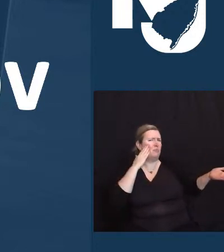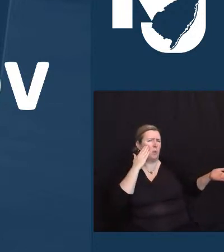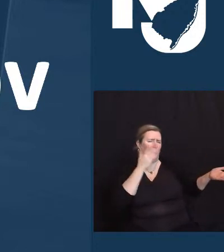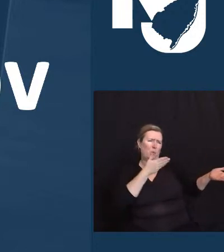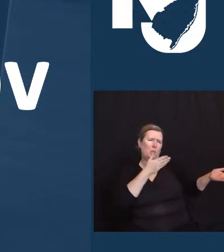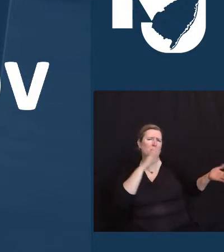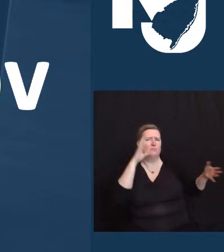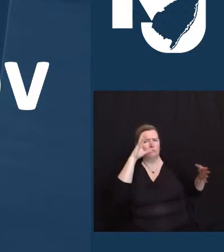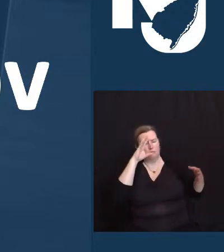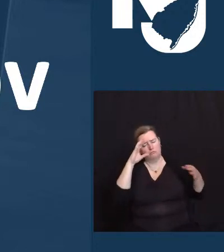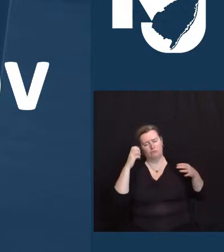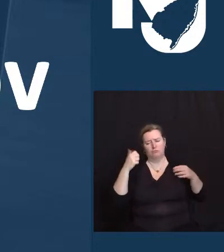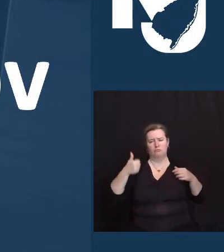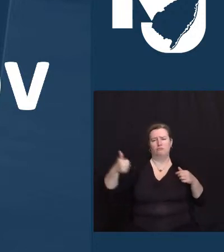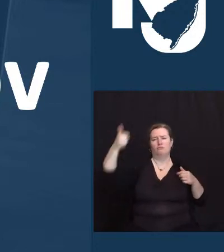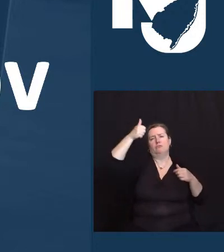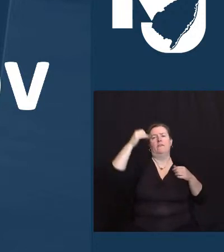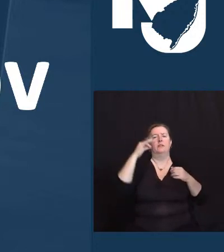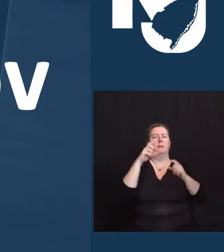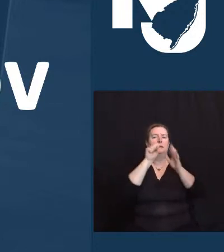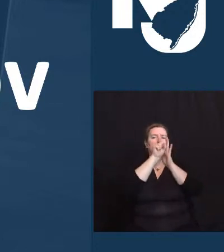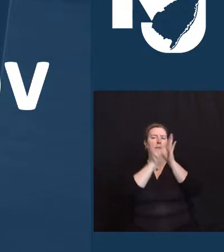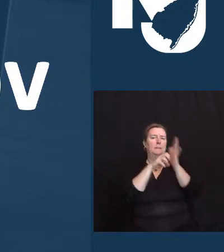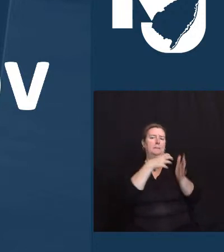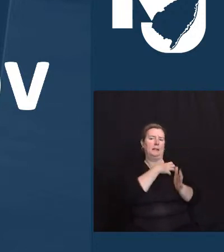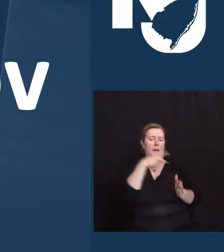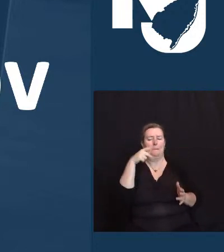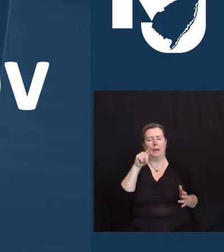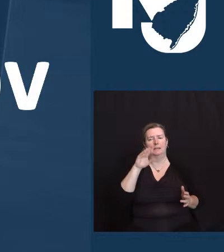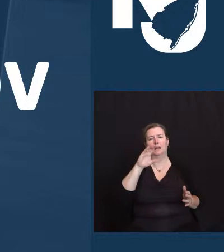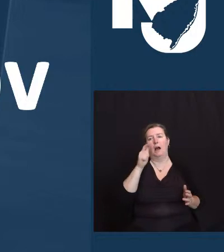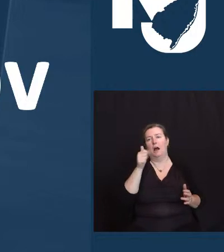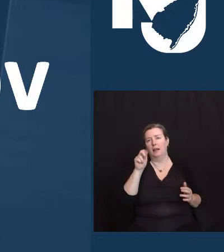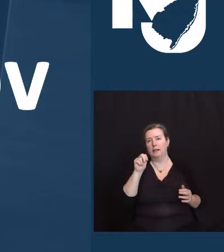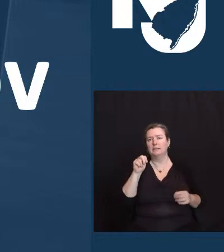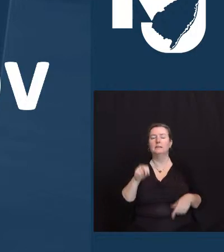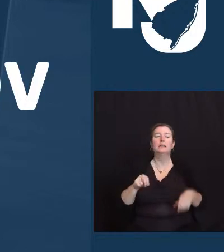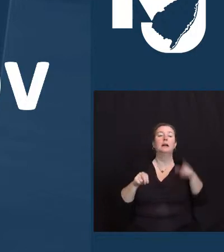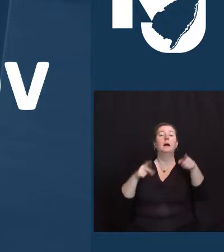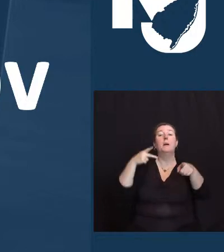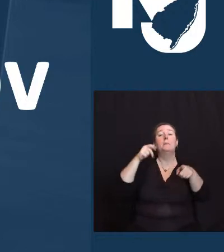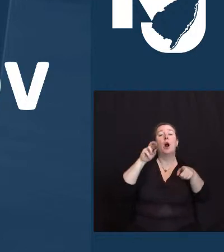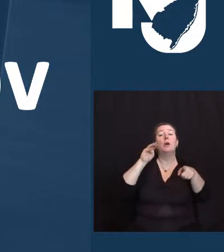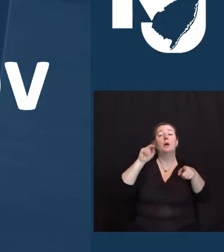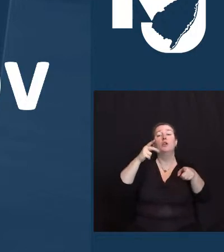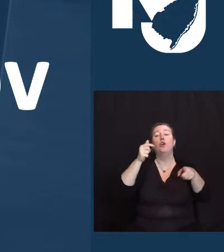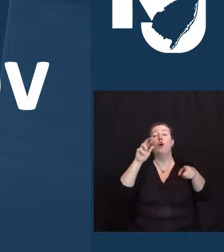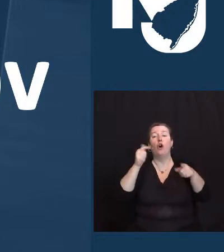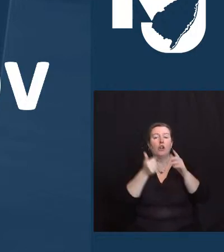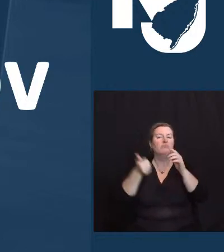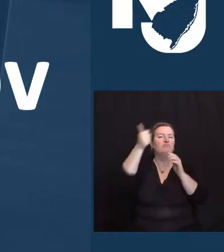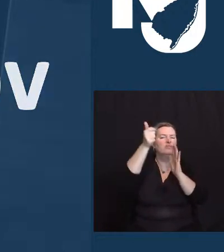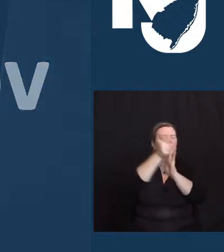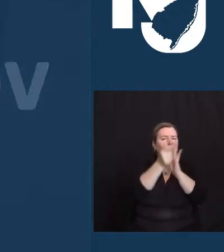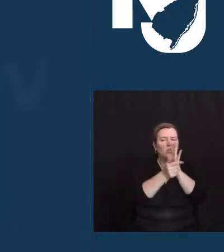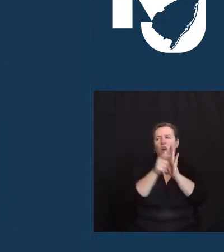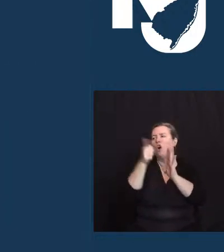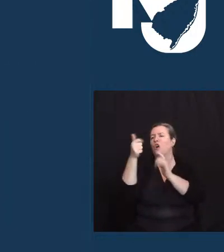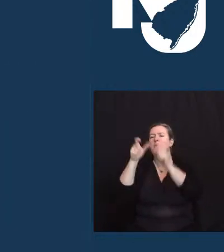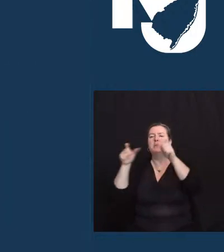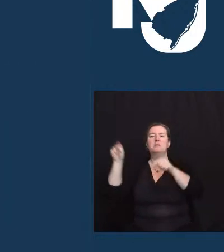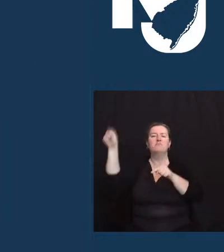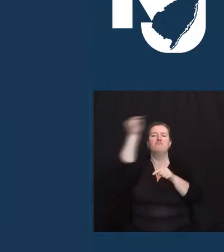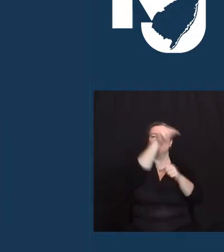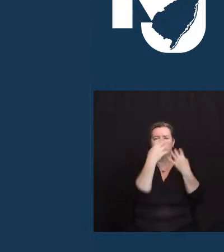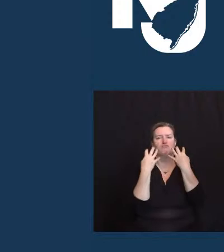Police, Colonel Pat Callahan. We have Para McGarg, Chief Counsel, and cast of thousands. Before we begin with a very heavy